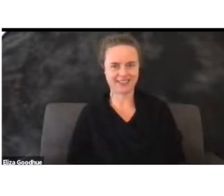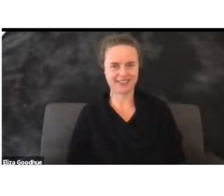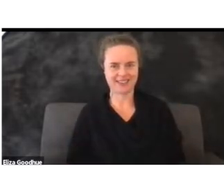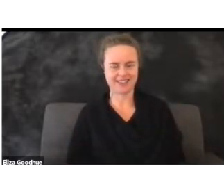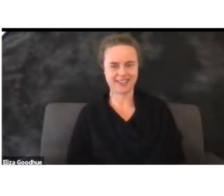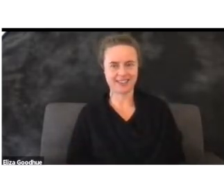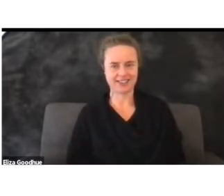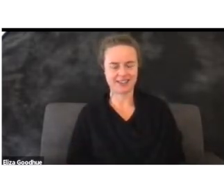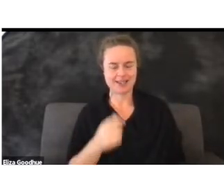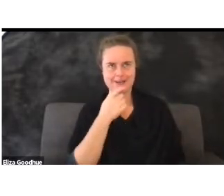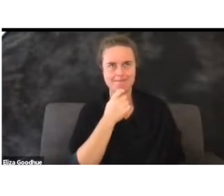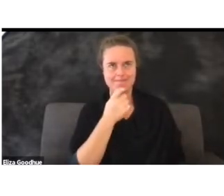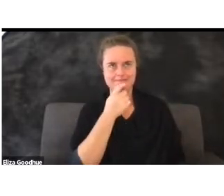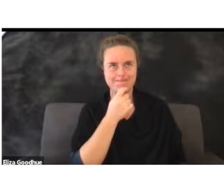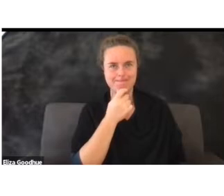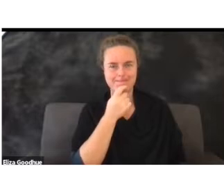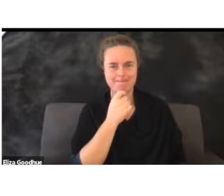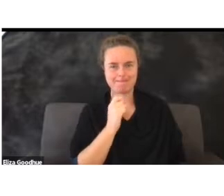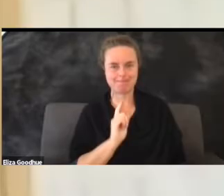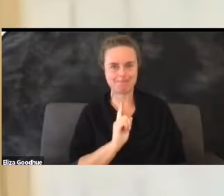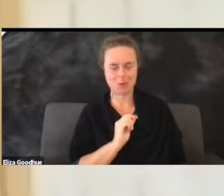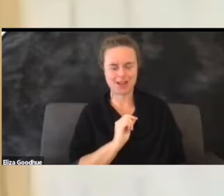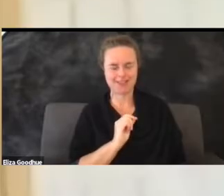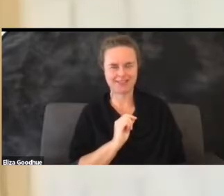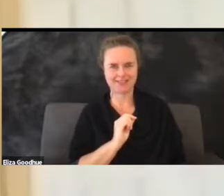Is that the right one? Nope, I need to share 2.